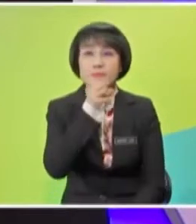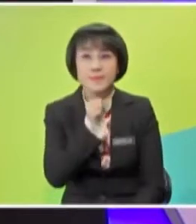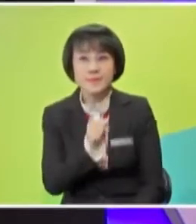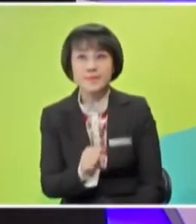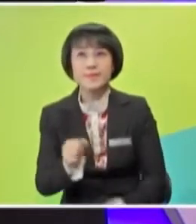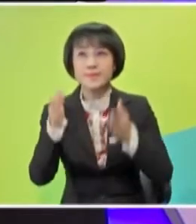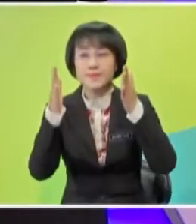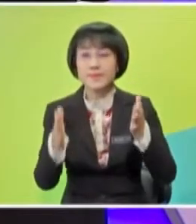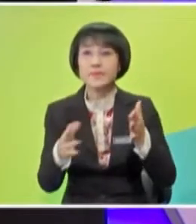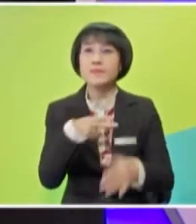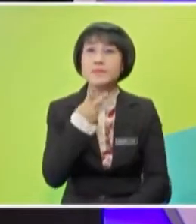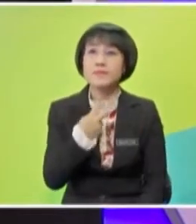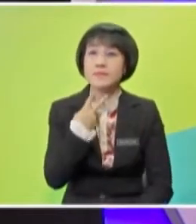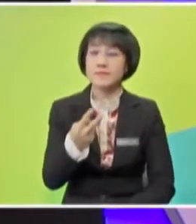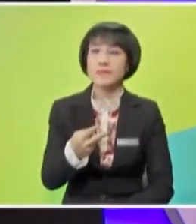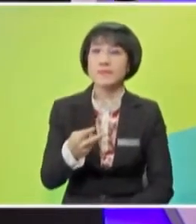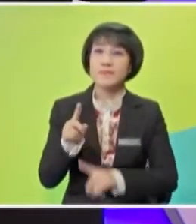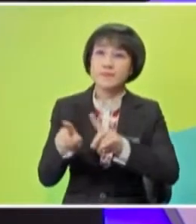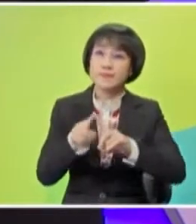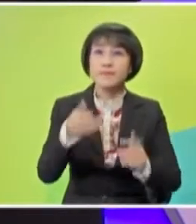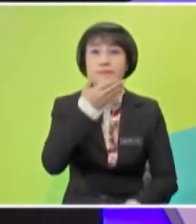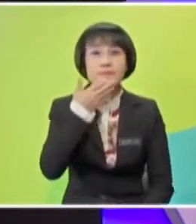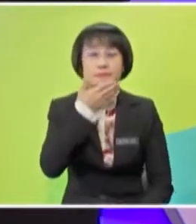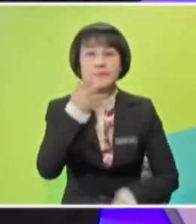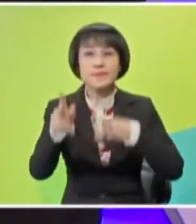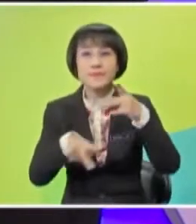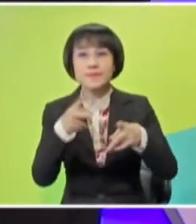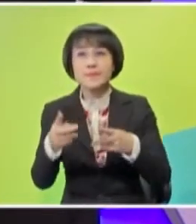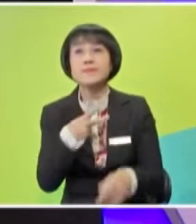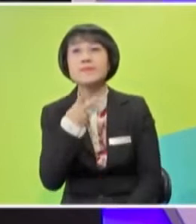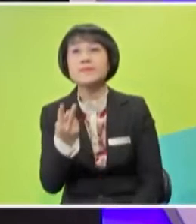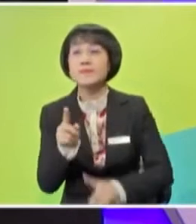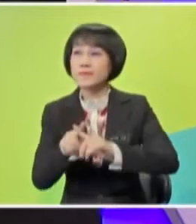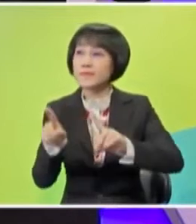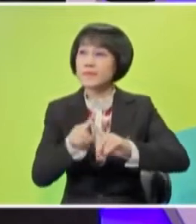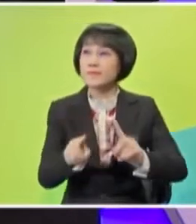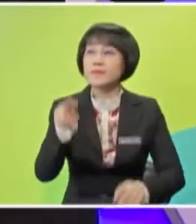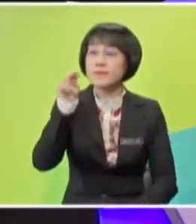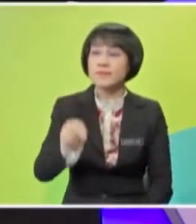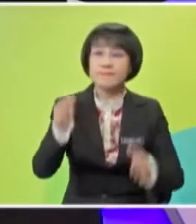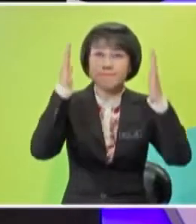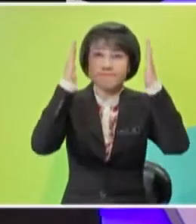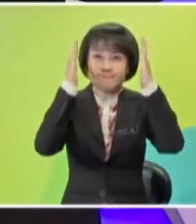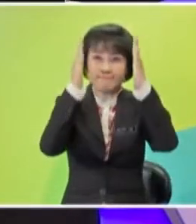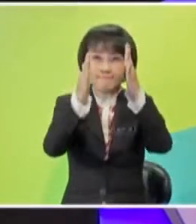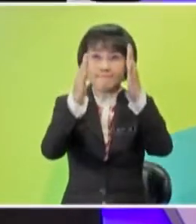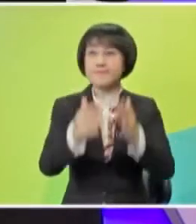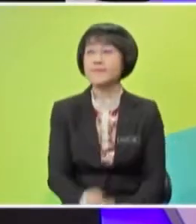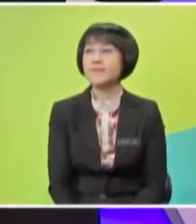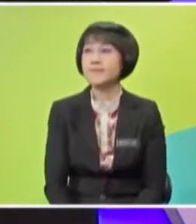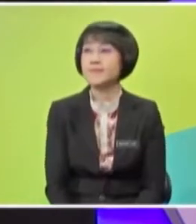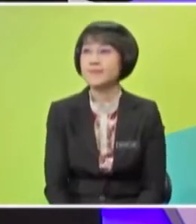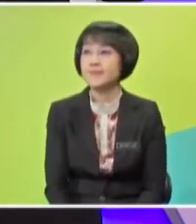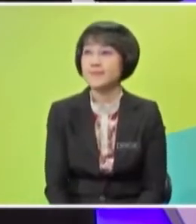The voice might be different. Younger people will be different. Youngsters will be different. So we need to pay attention on that. Yeah. Okay,